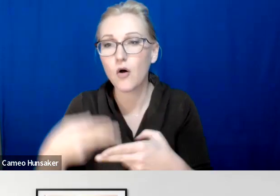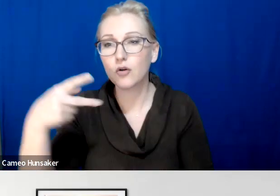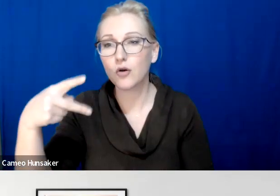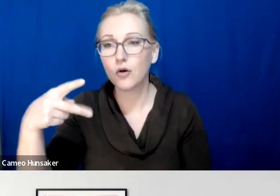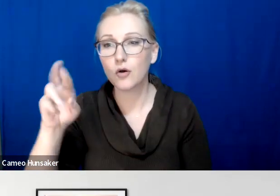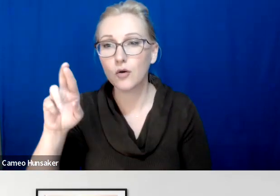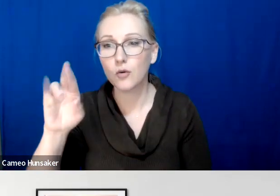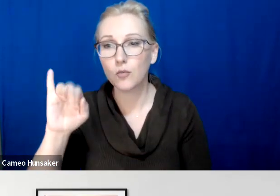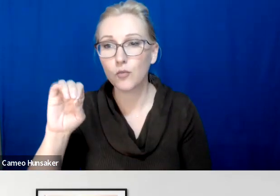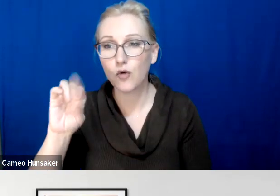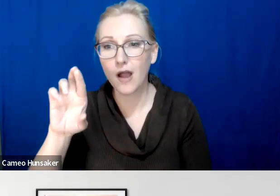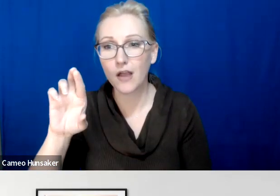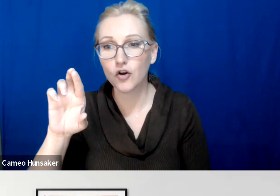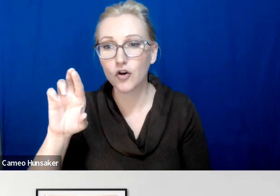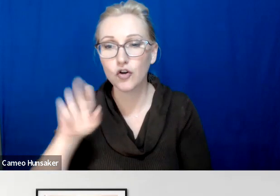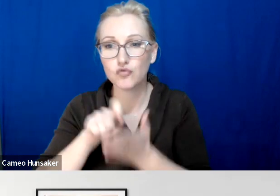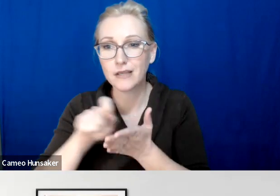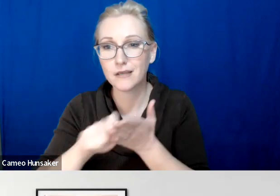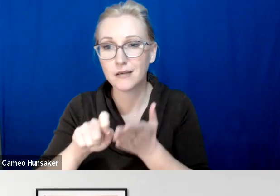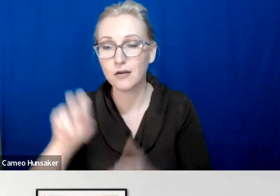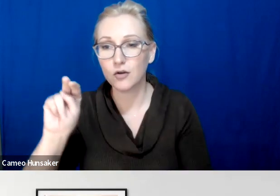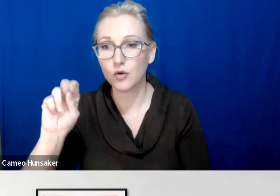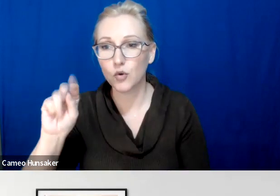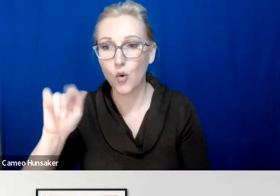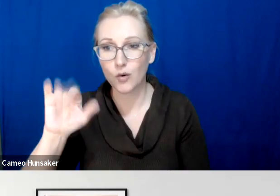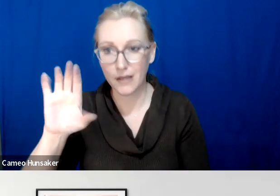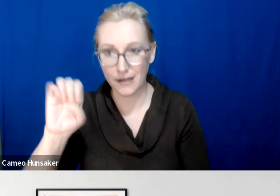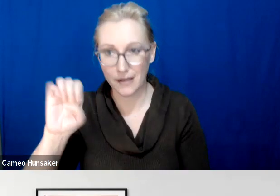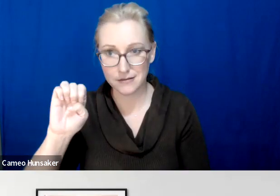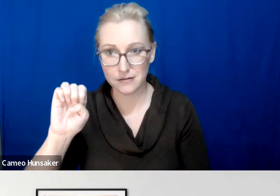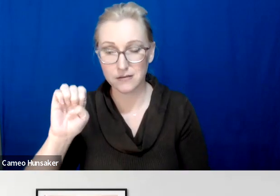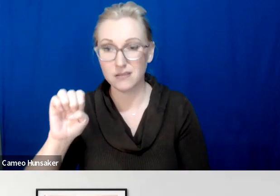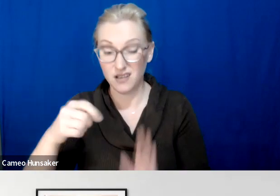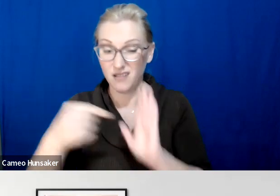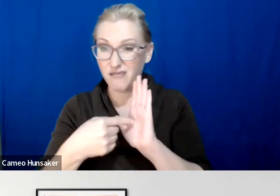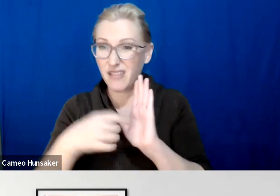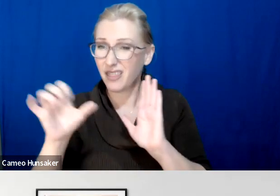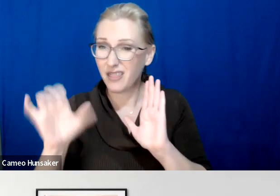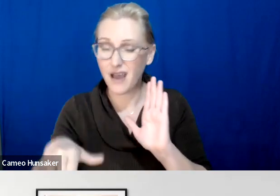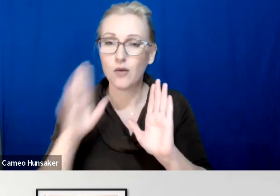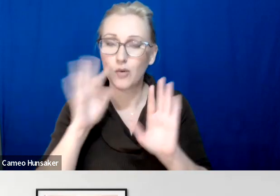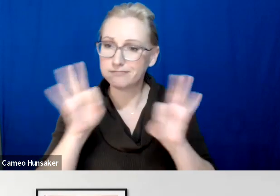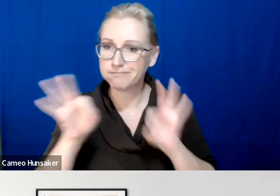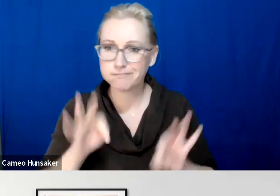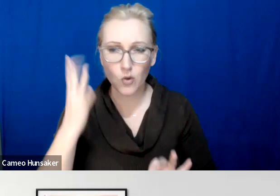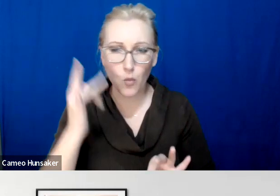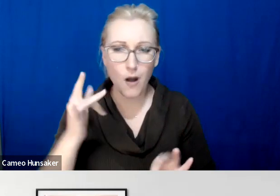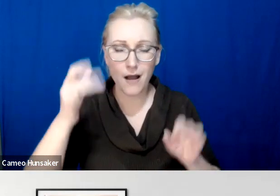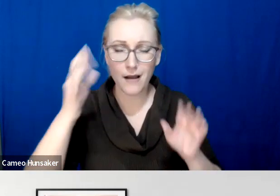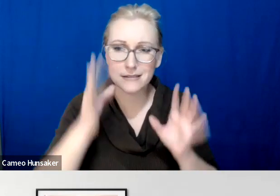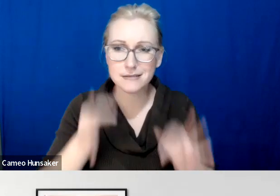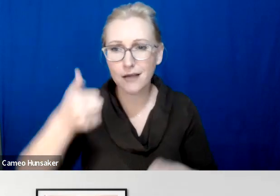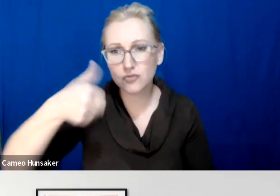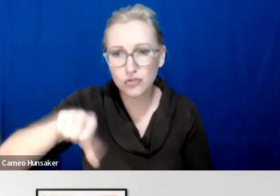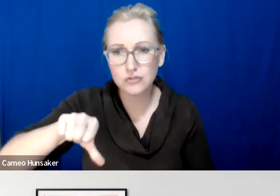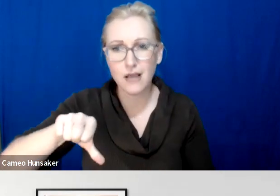detailing their refusal and why they refused and what data they considered in making that decision. But typically, I think if you request that evaluation,